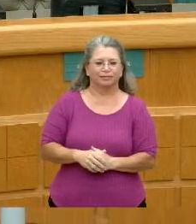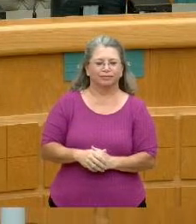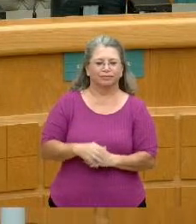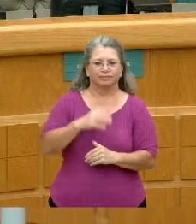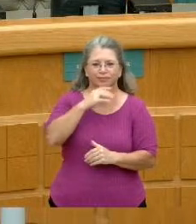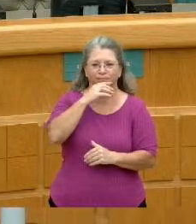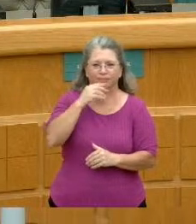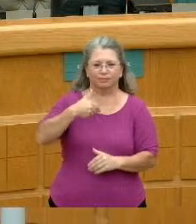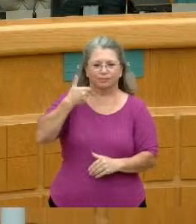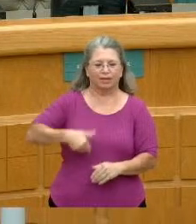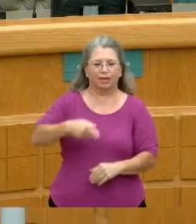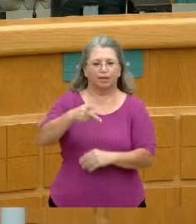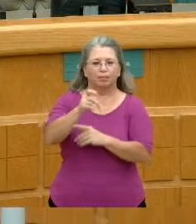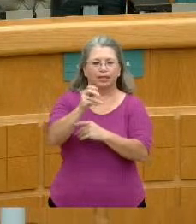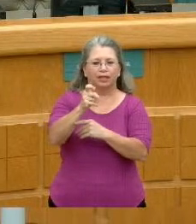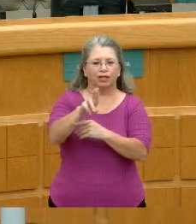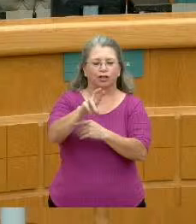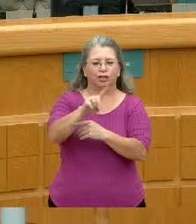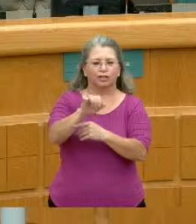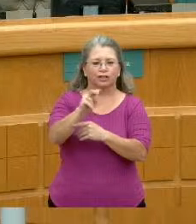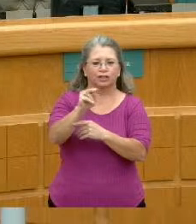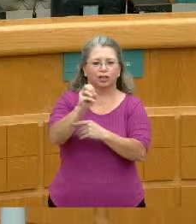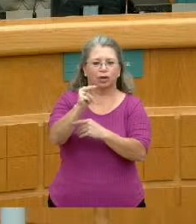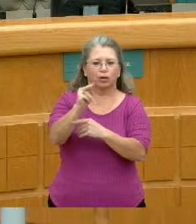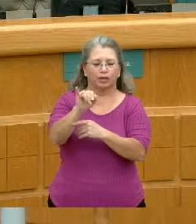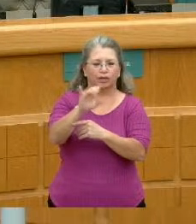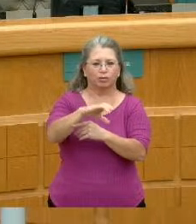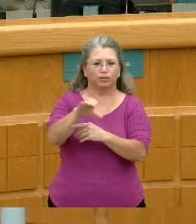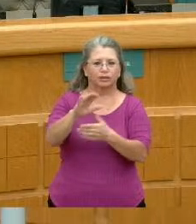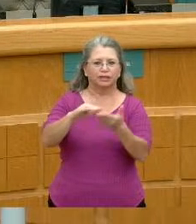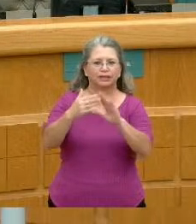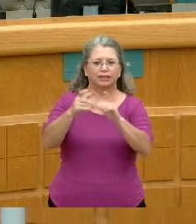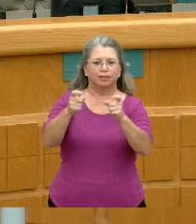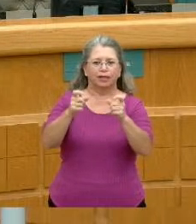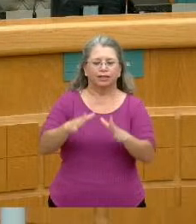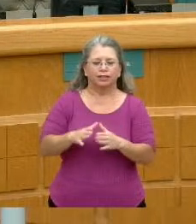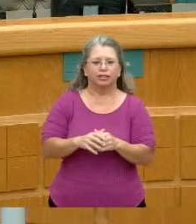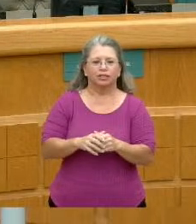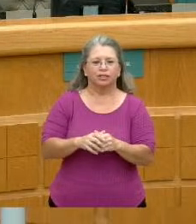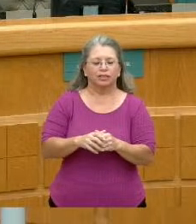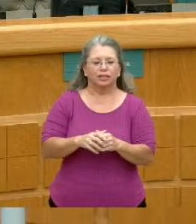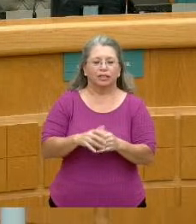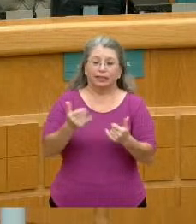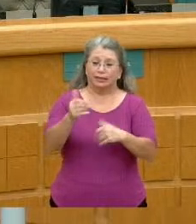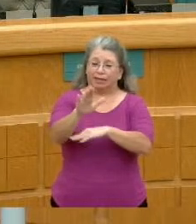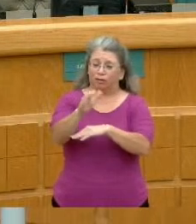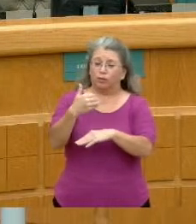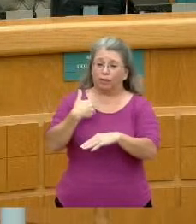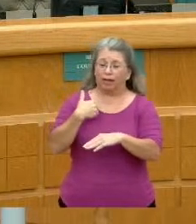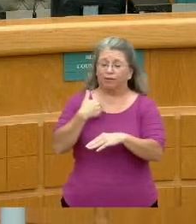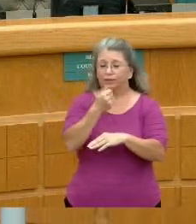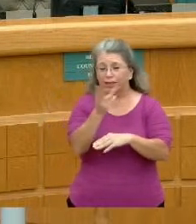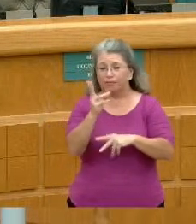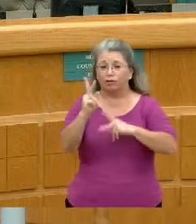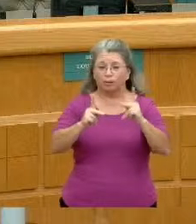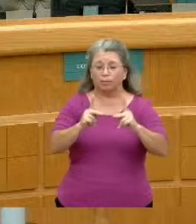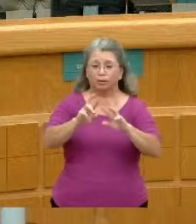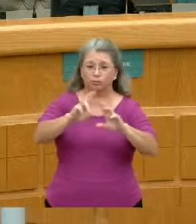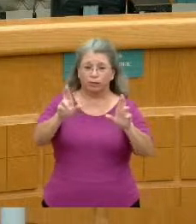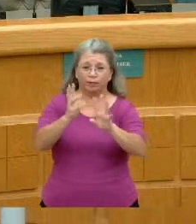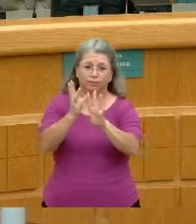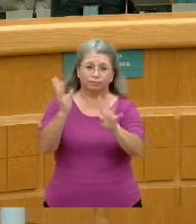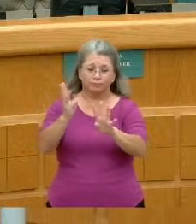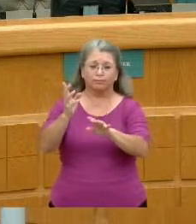I'm Peter Zanoni, Corpus Christi City Manager, and we have a little bit of a lineup this afternoon, and so we appreciate the community